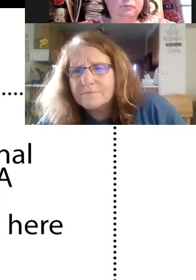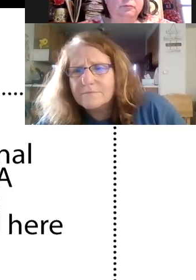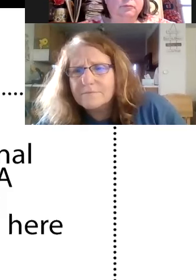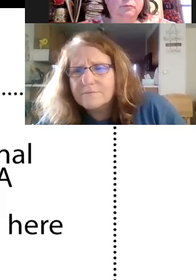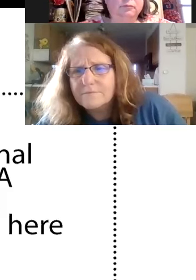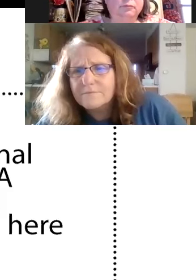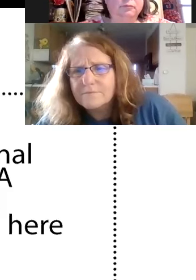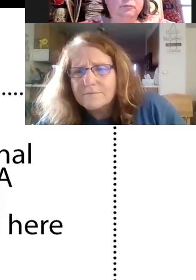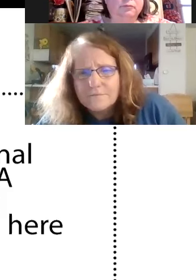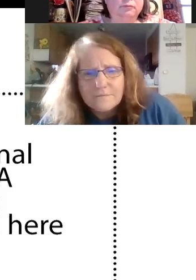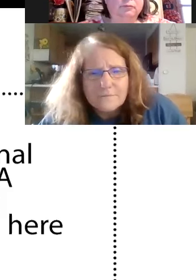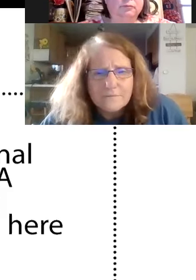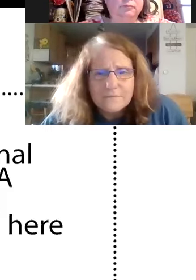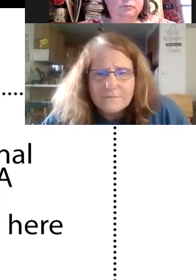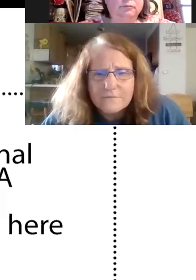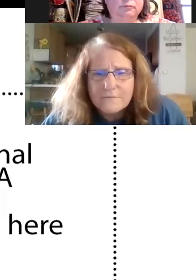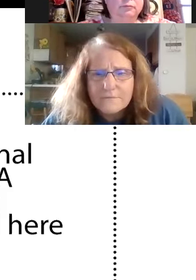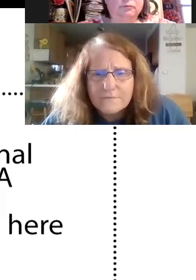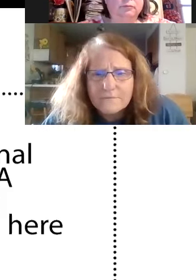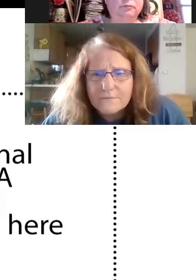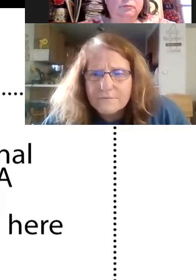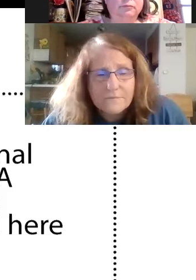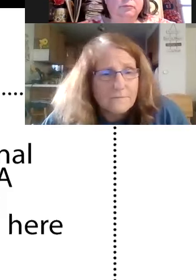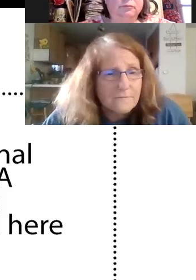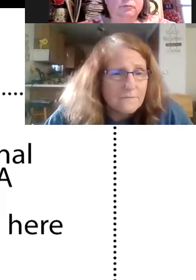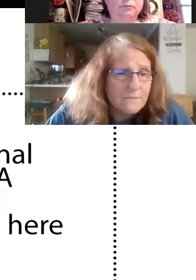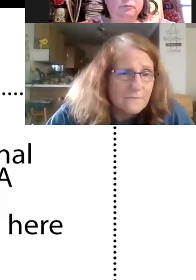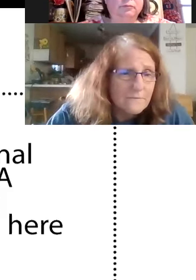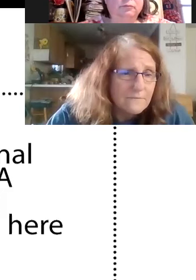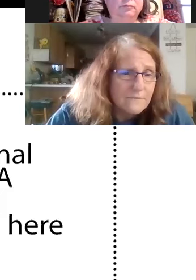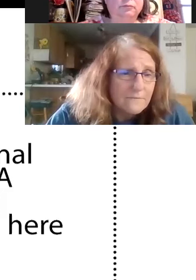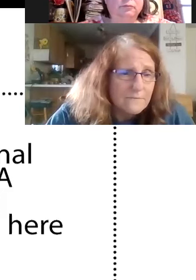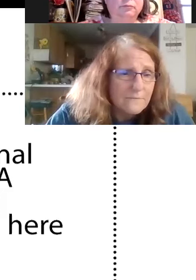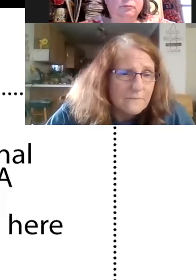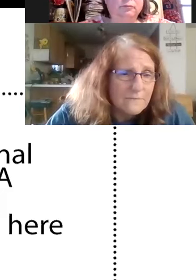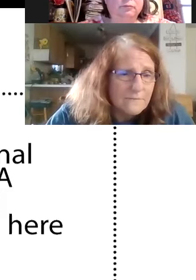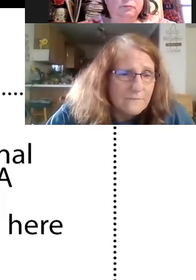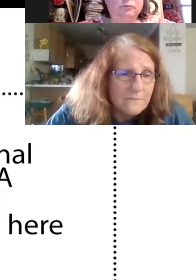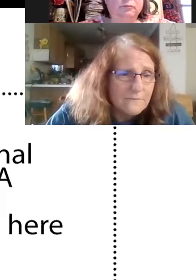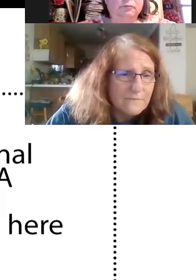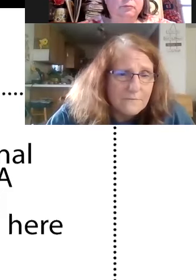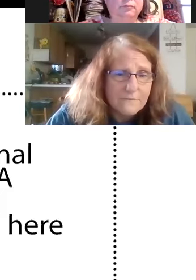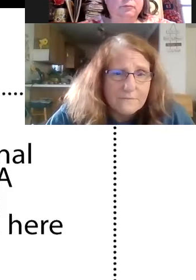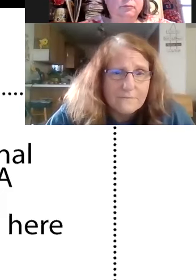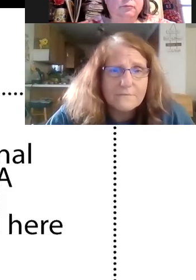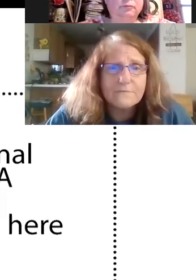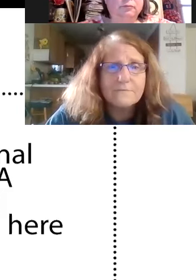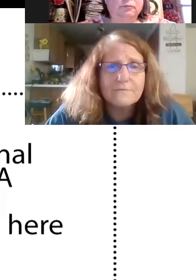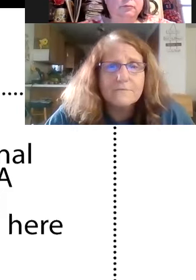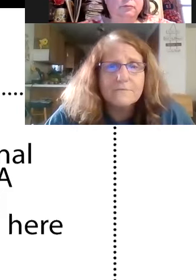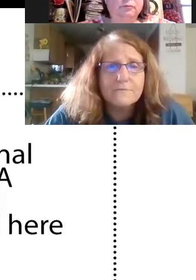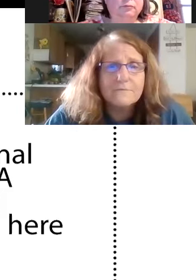it. And I'm also always looking for different opportunities to educate myself and learn how